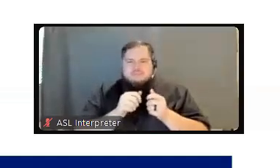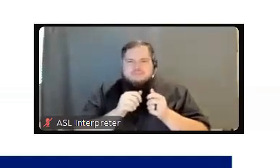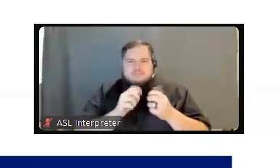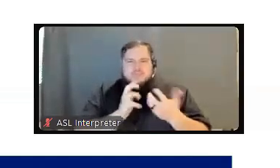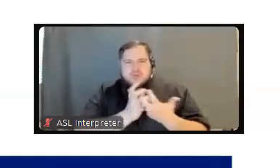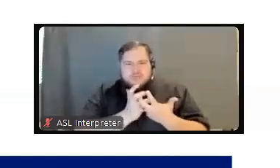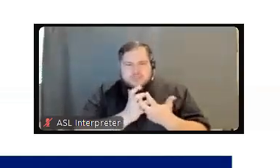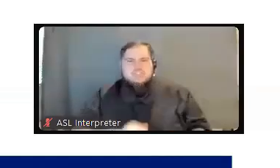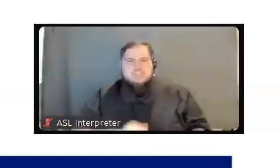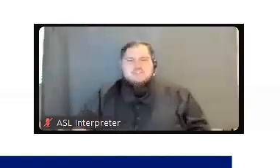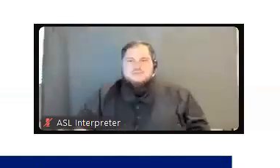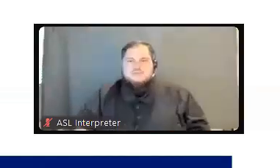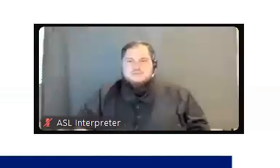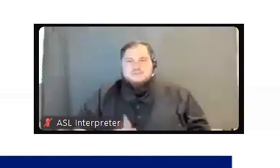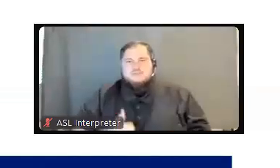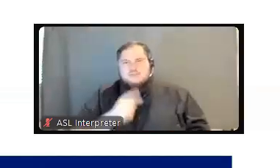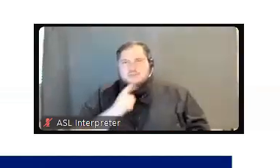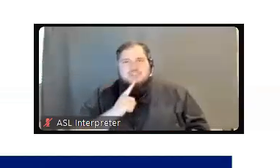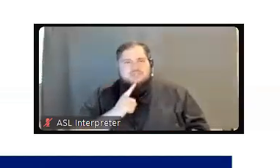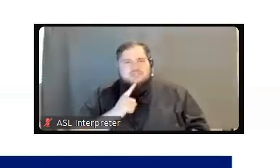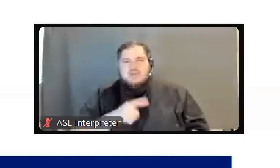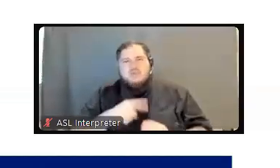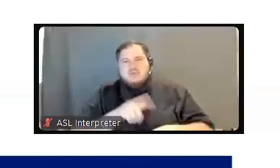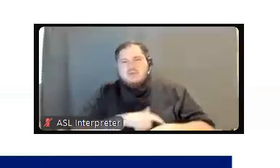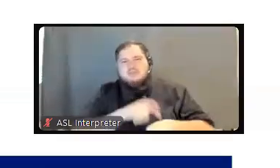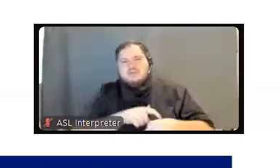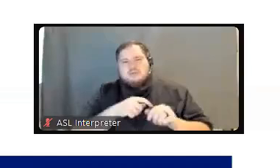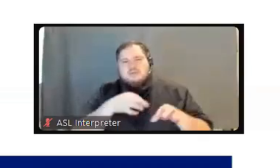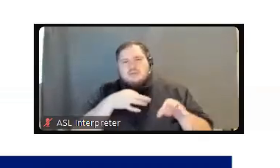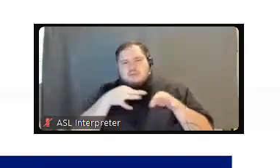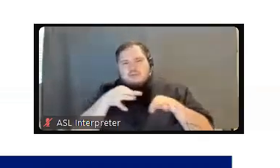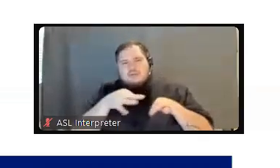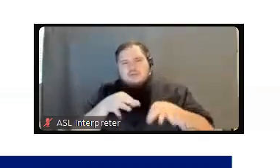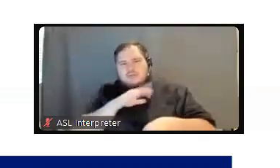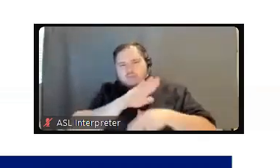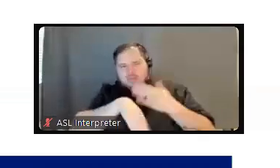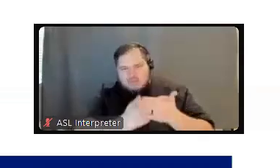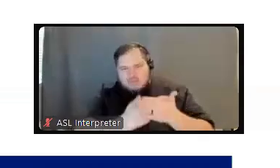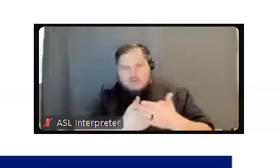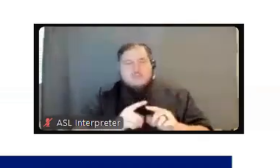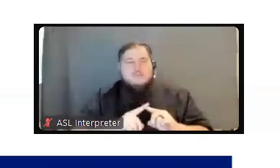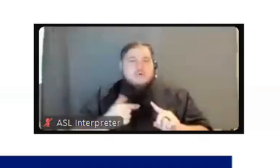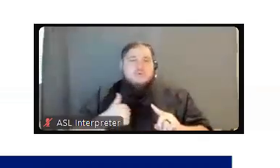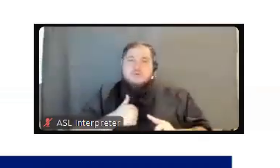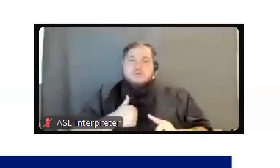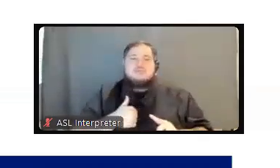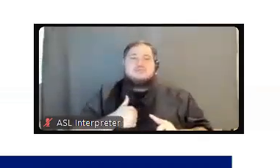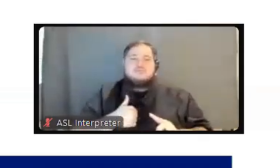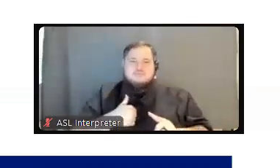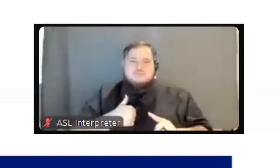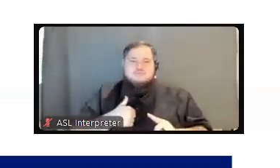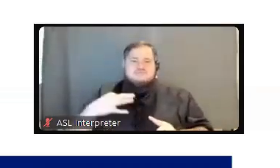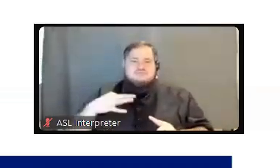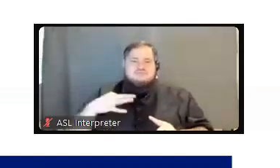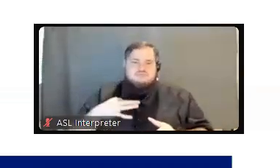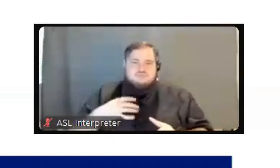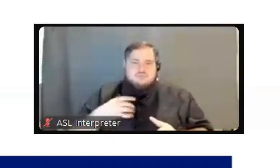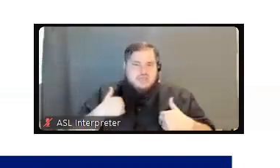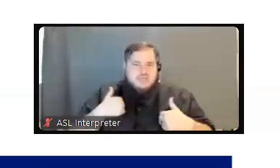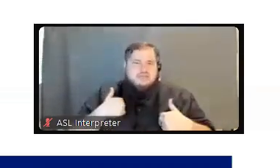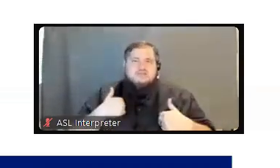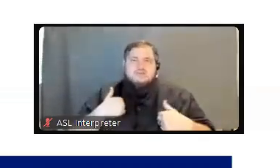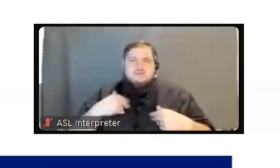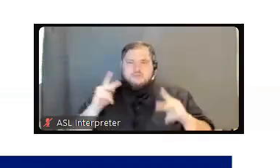a while to talk through all of them. We were very privileged to have some users with lived experience with